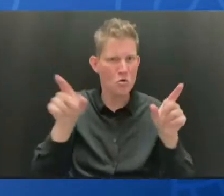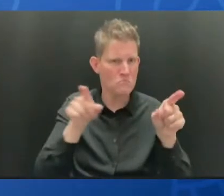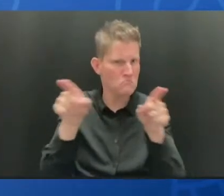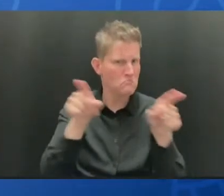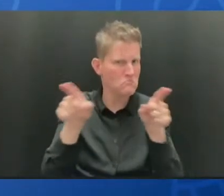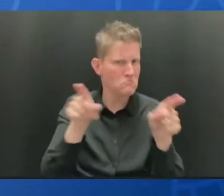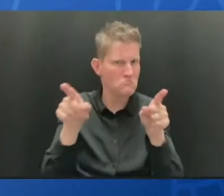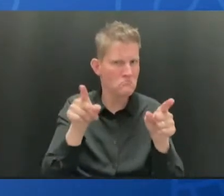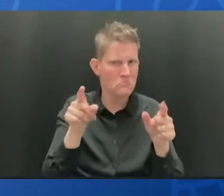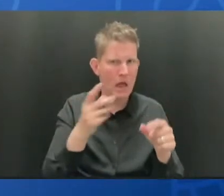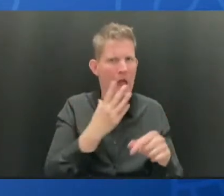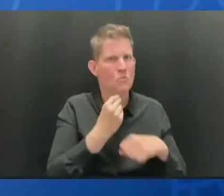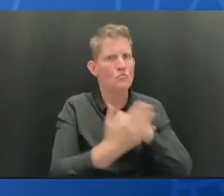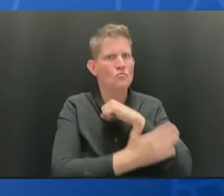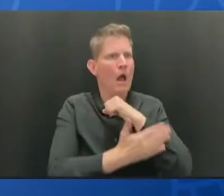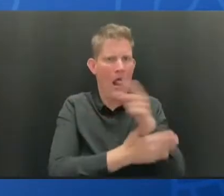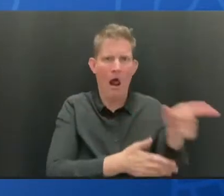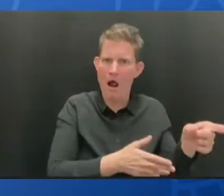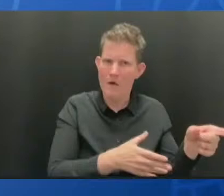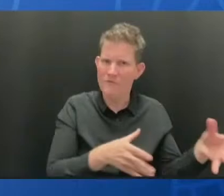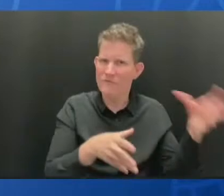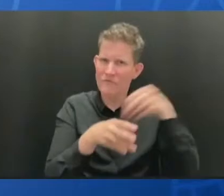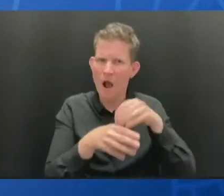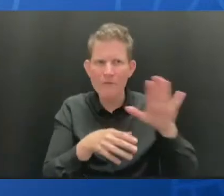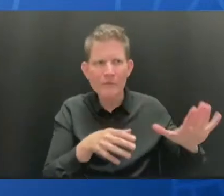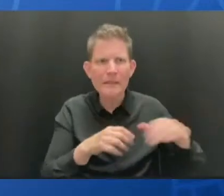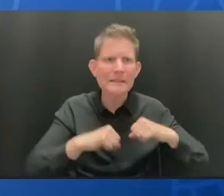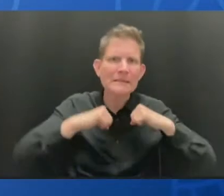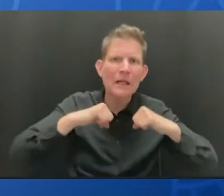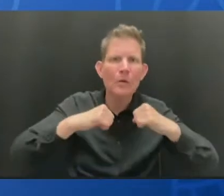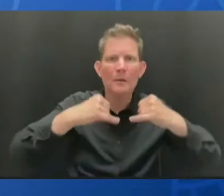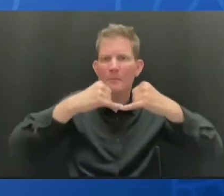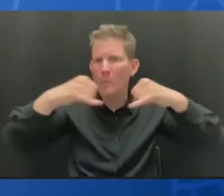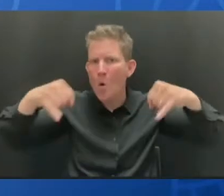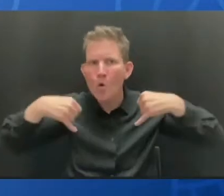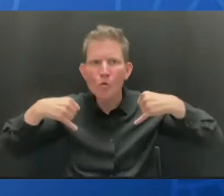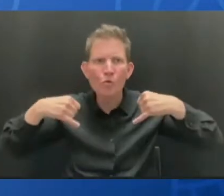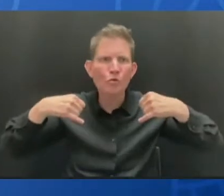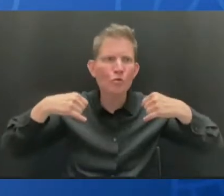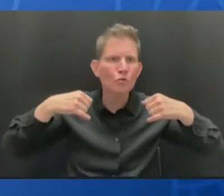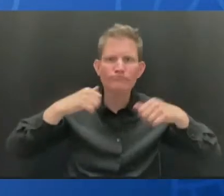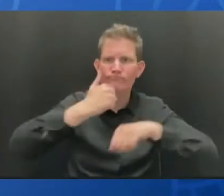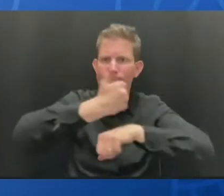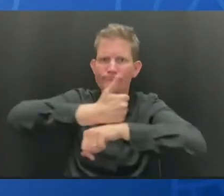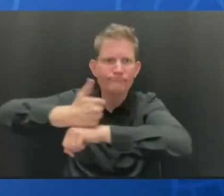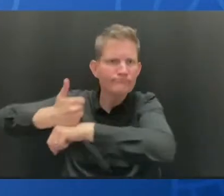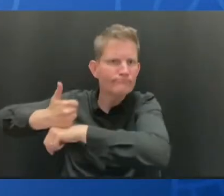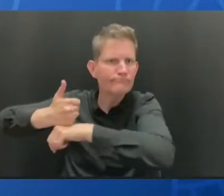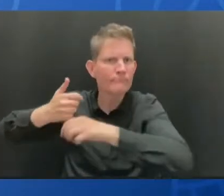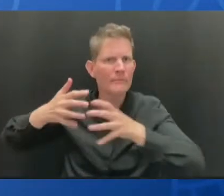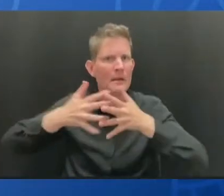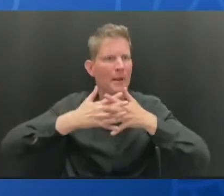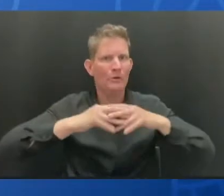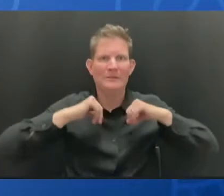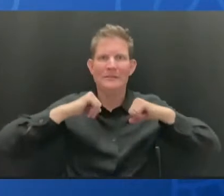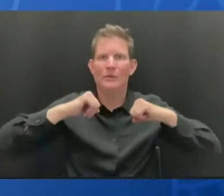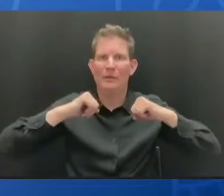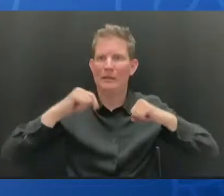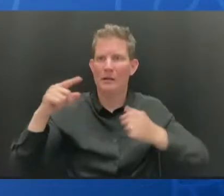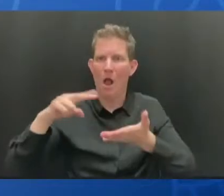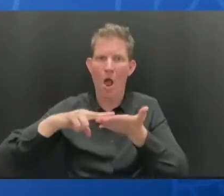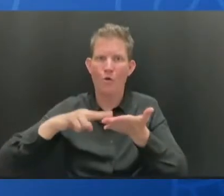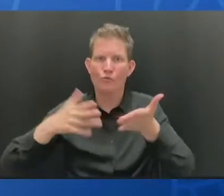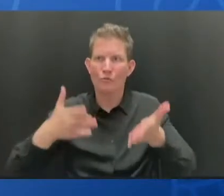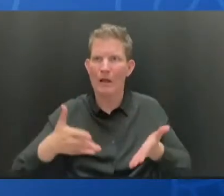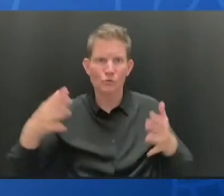on the perimeter, Israeli forces and then American security contractors. The problem with that, and what all the experts in the United Nations say,